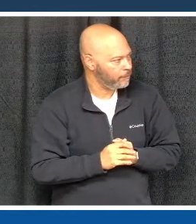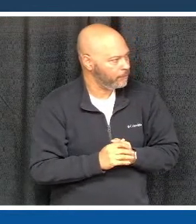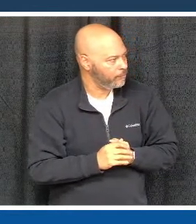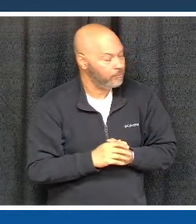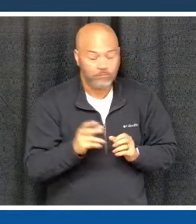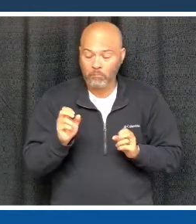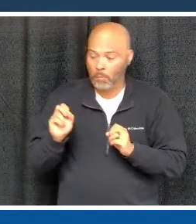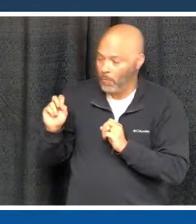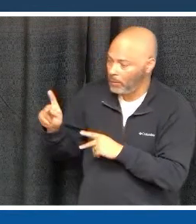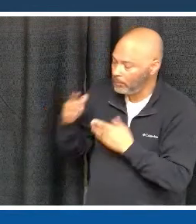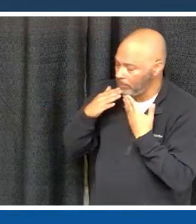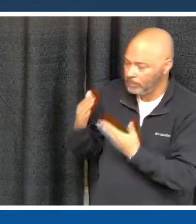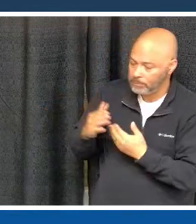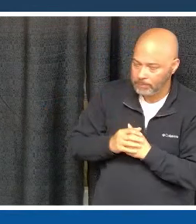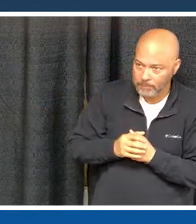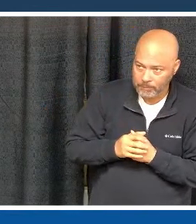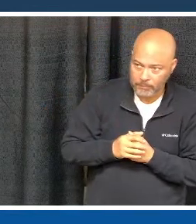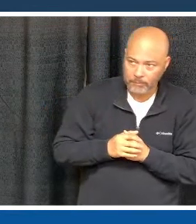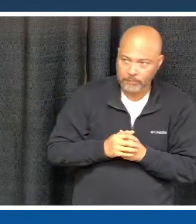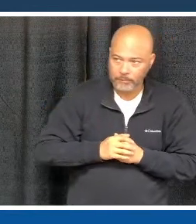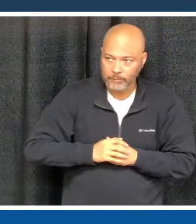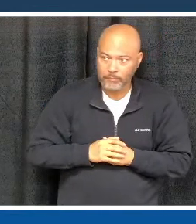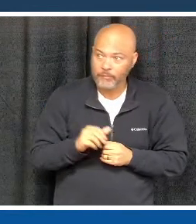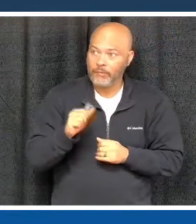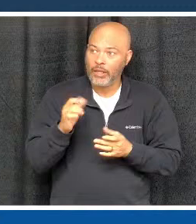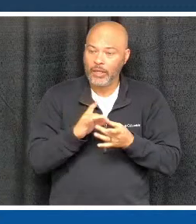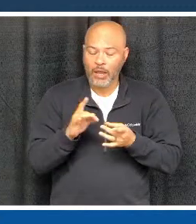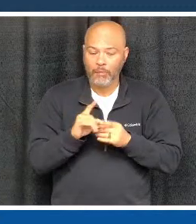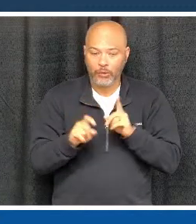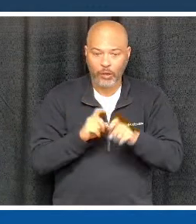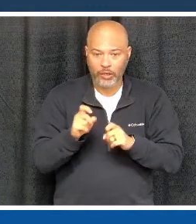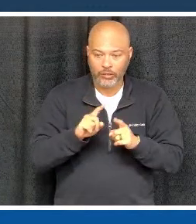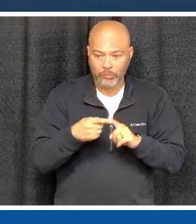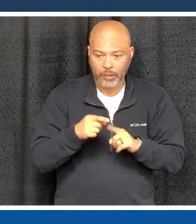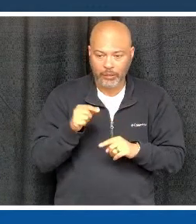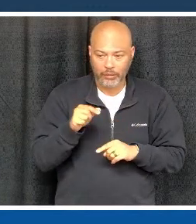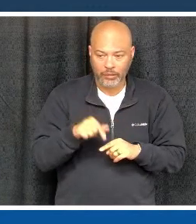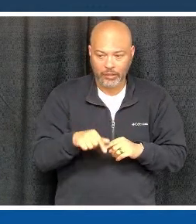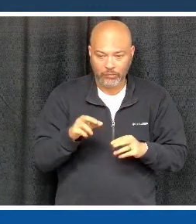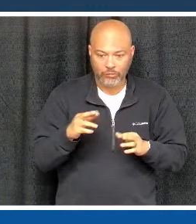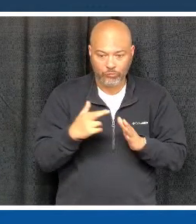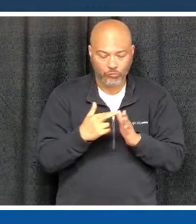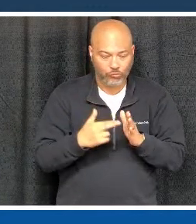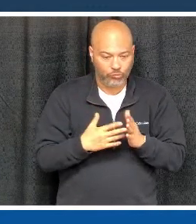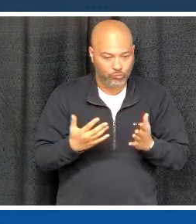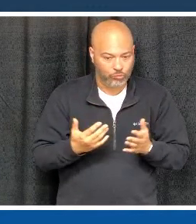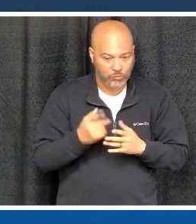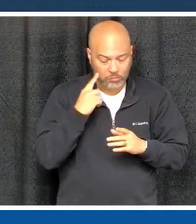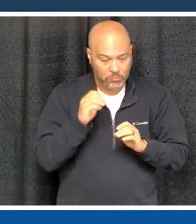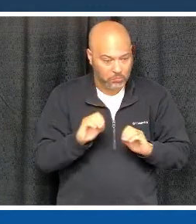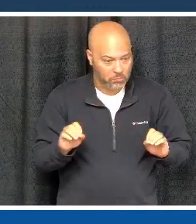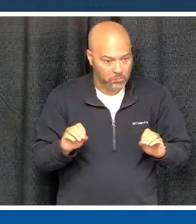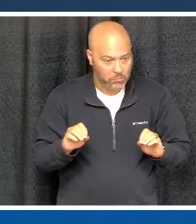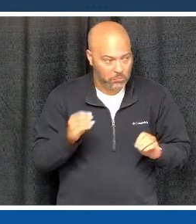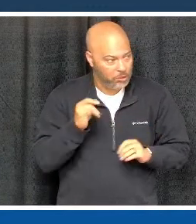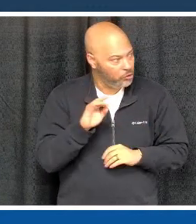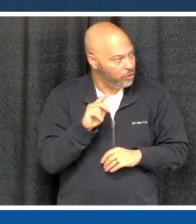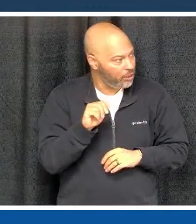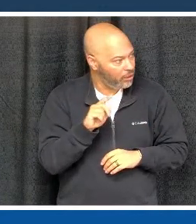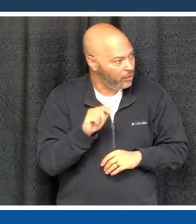Okay, thank you. Any other comment or question regarding this ordinance? Seeing none, Mr.